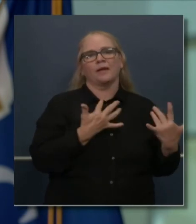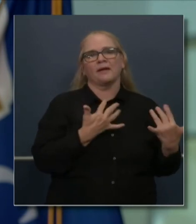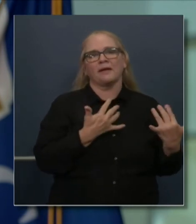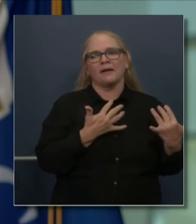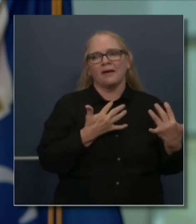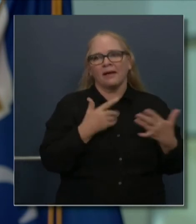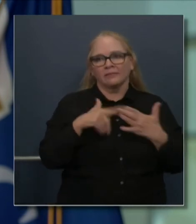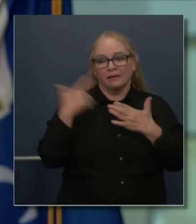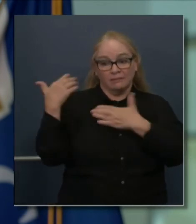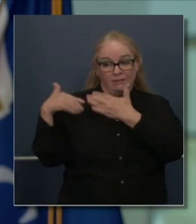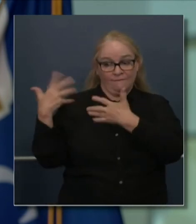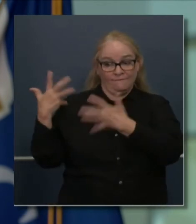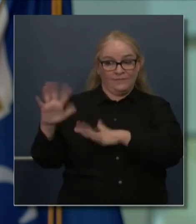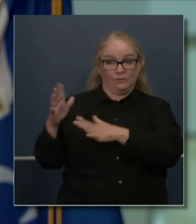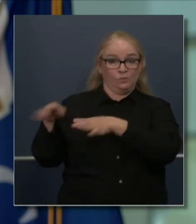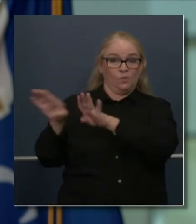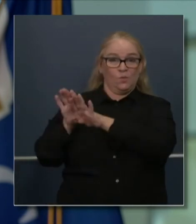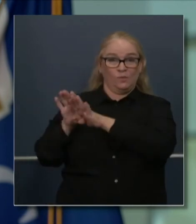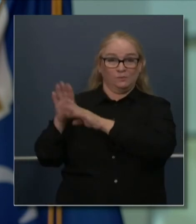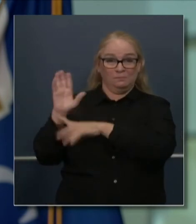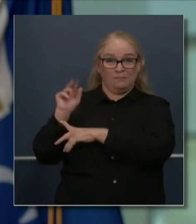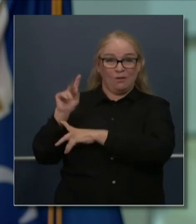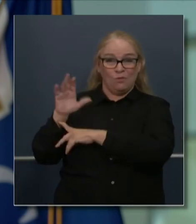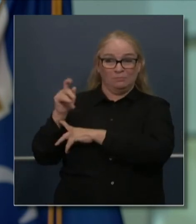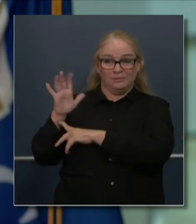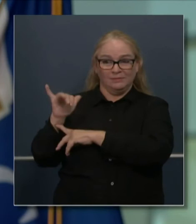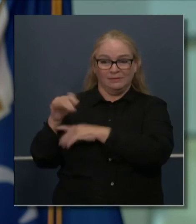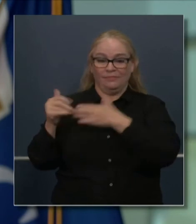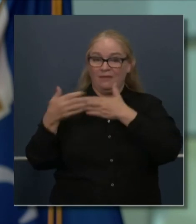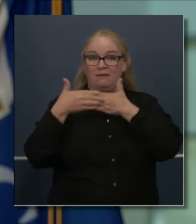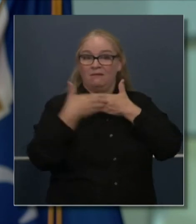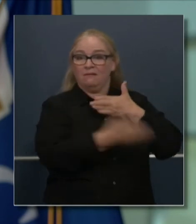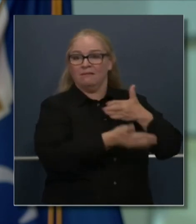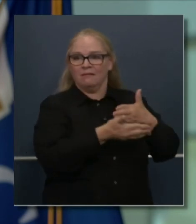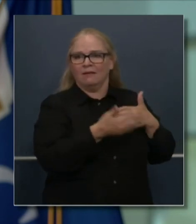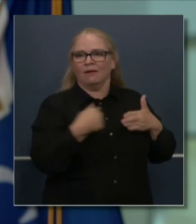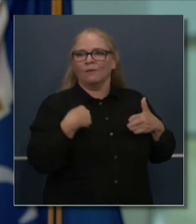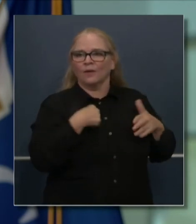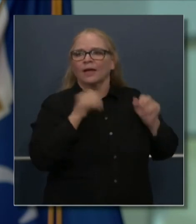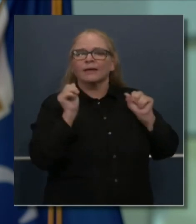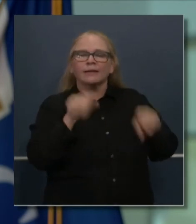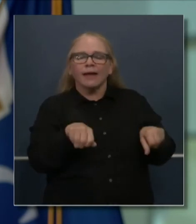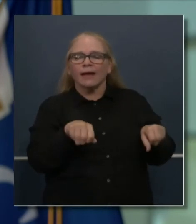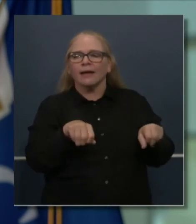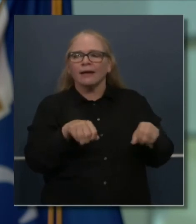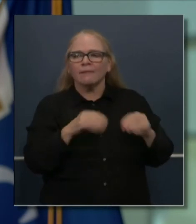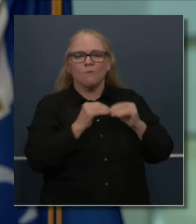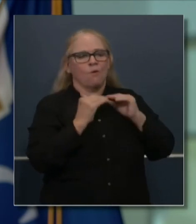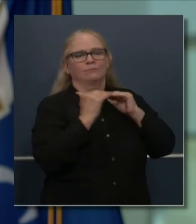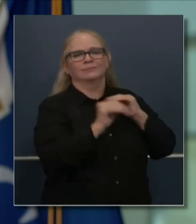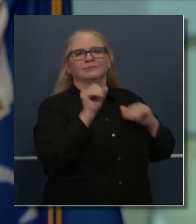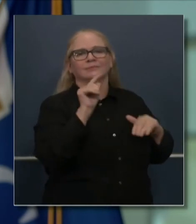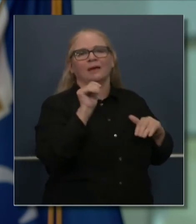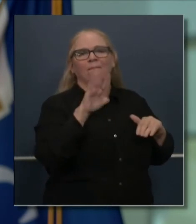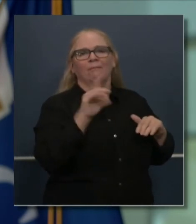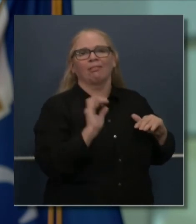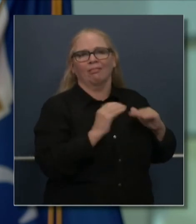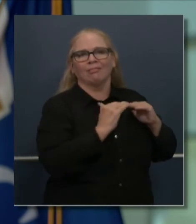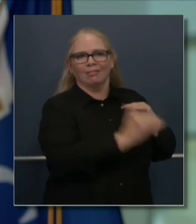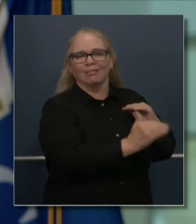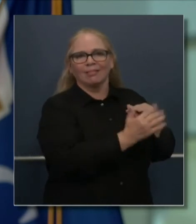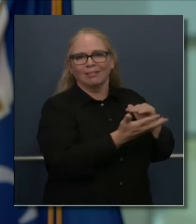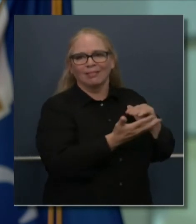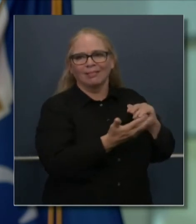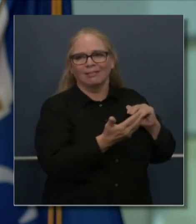to get them out of bankruptcy and to begin to stabilize our portfolio. That includes the importance of the IOUs as well as